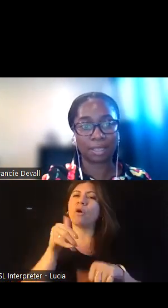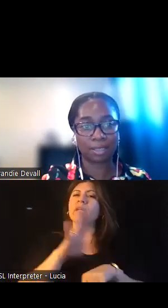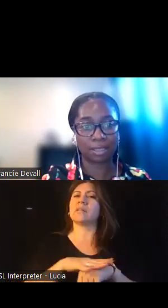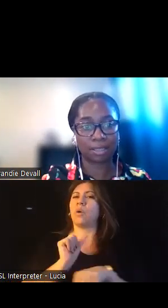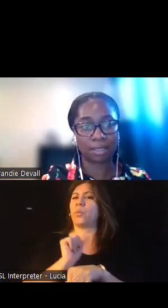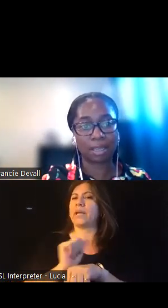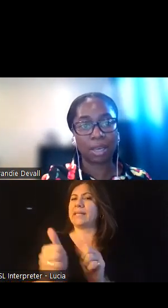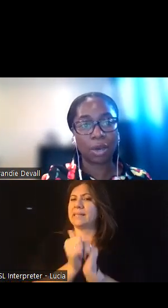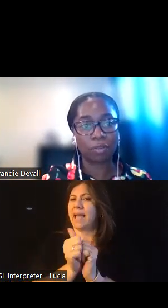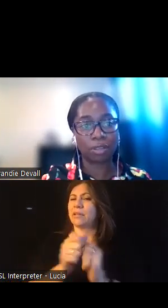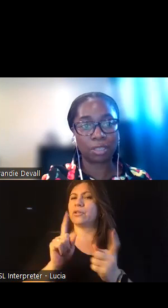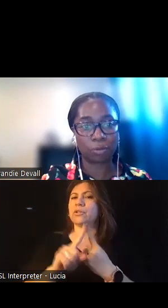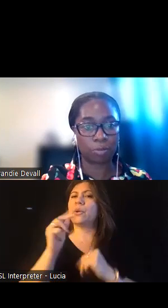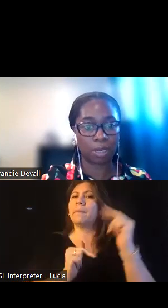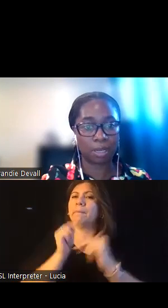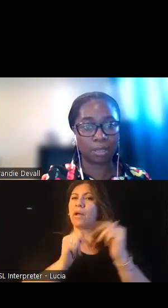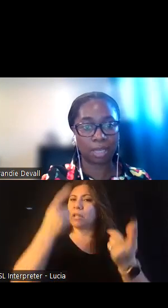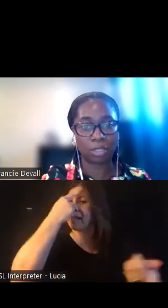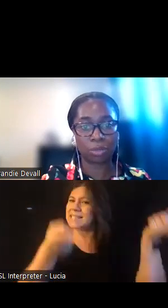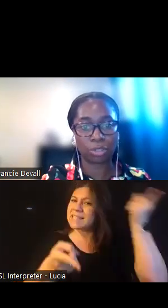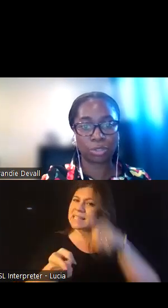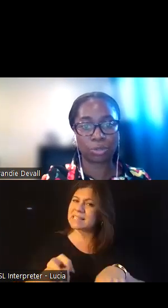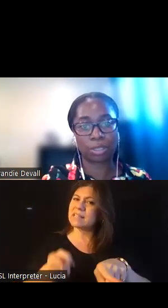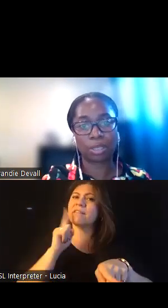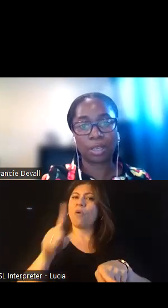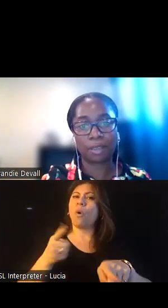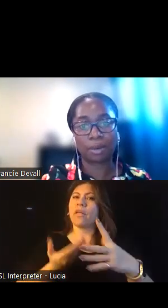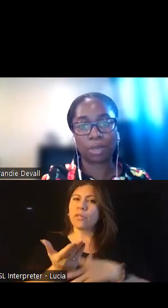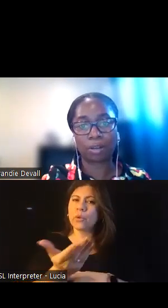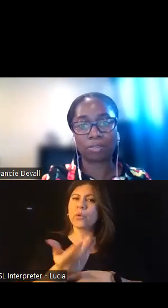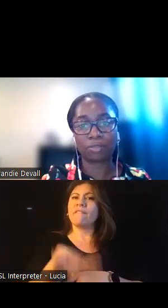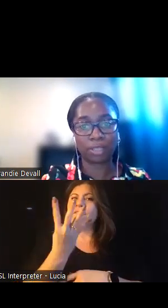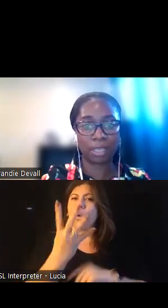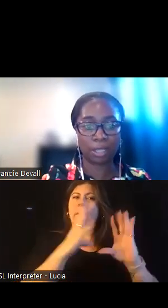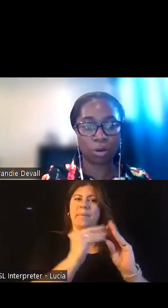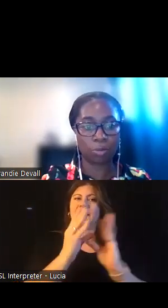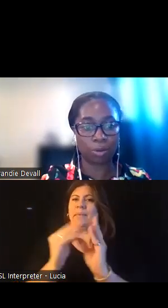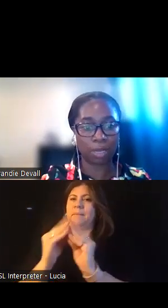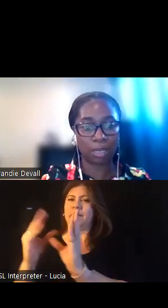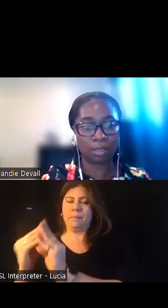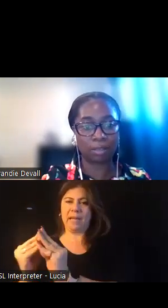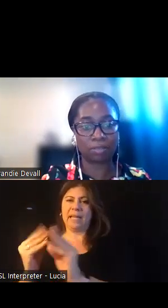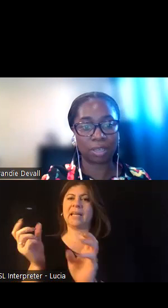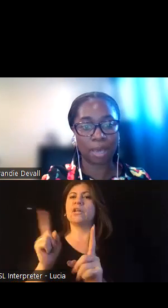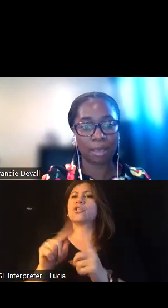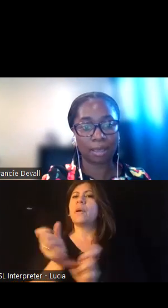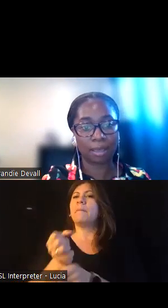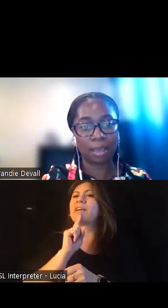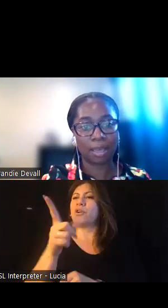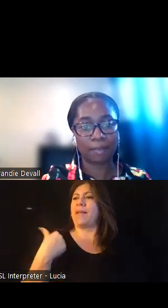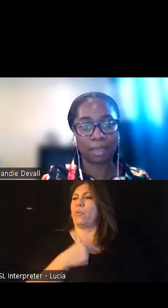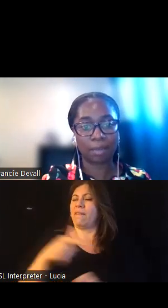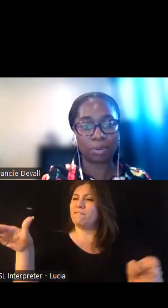build consensus over these 4 meetings and to ensure that we are fully incorporating the